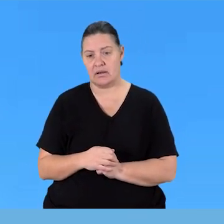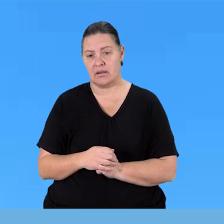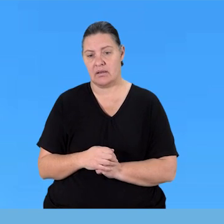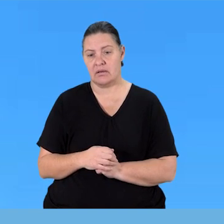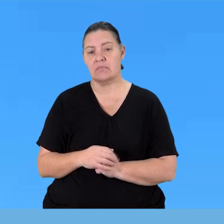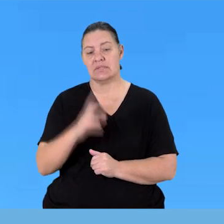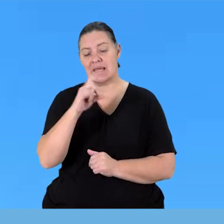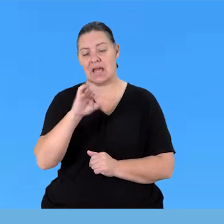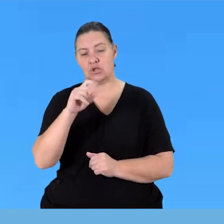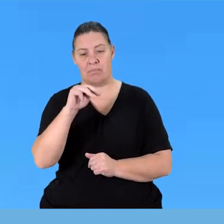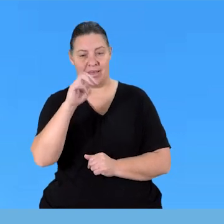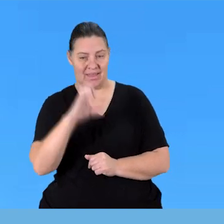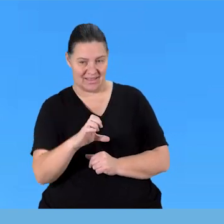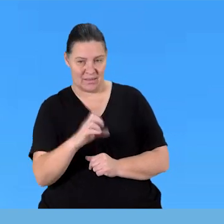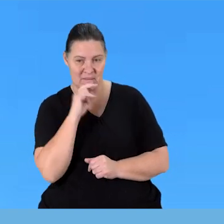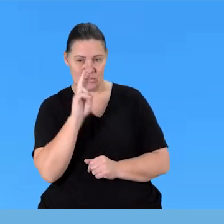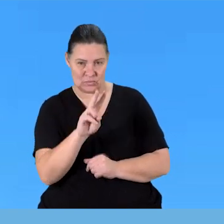it's a diatomic molecule.